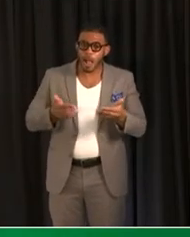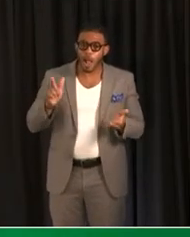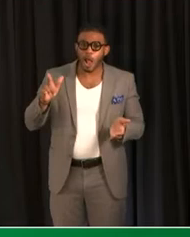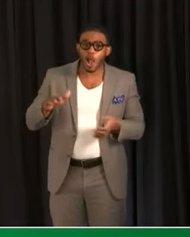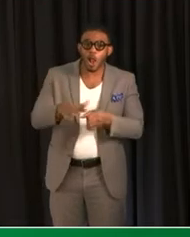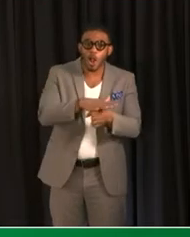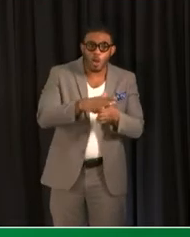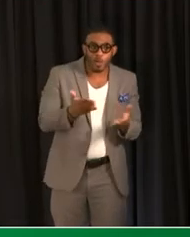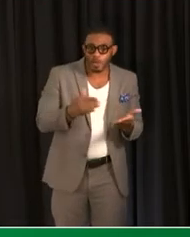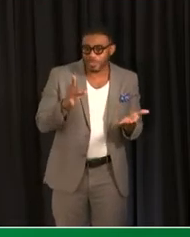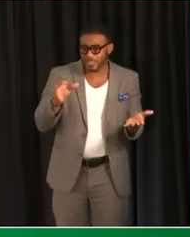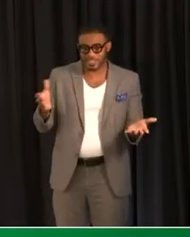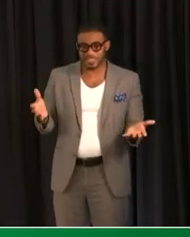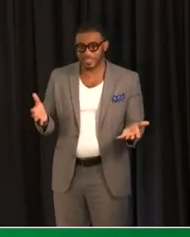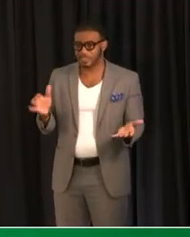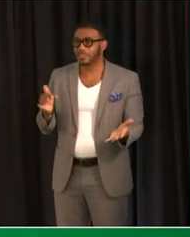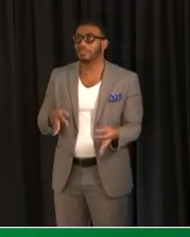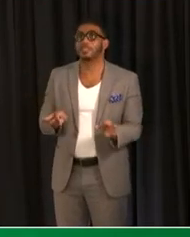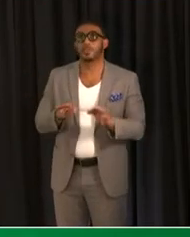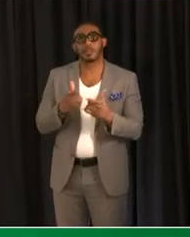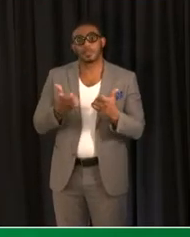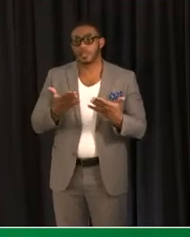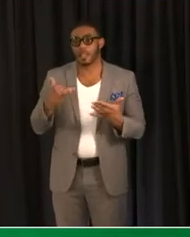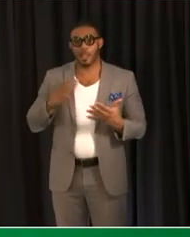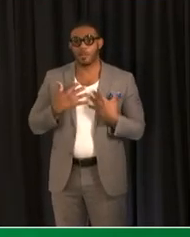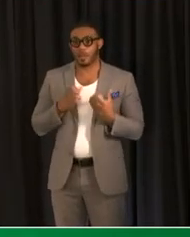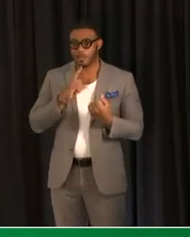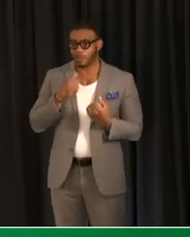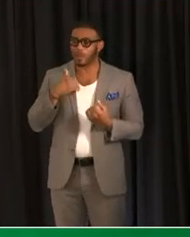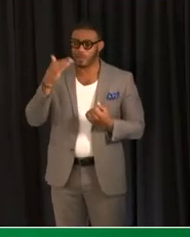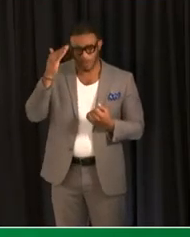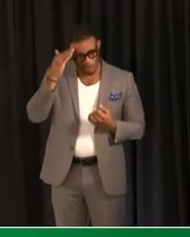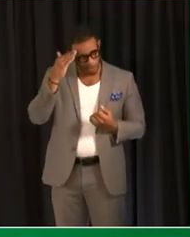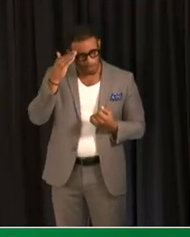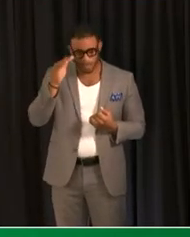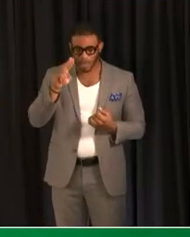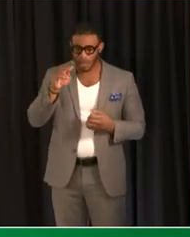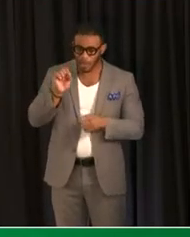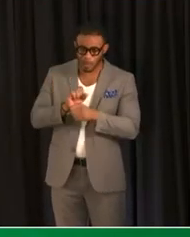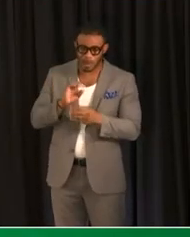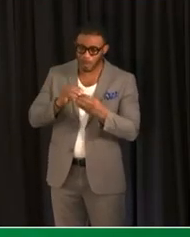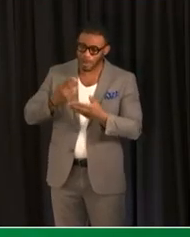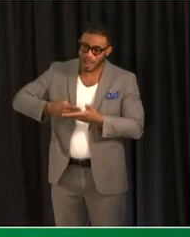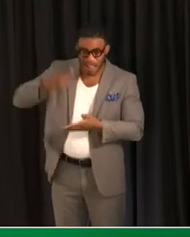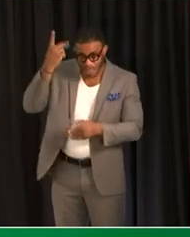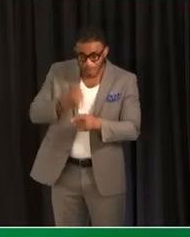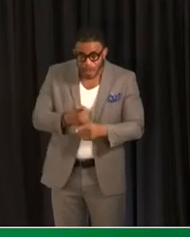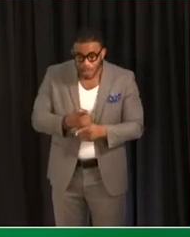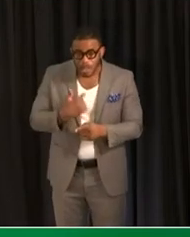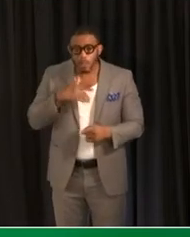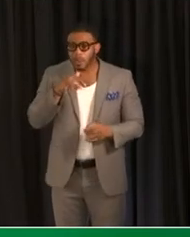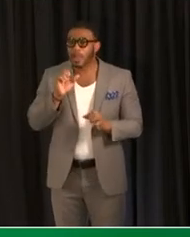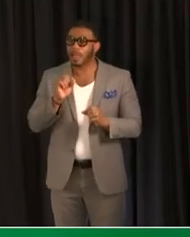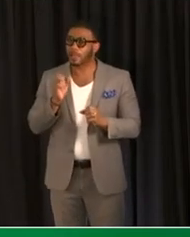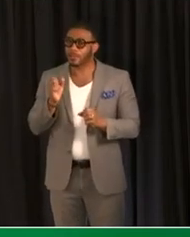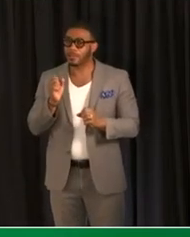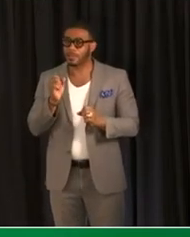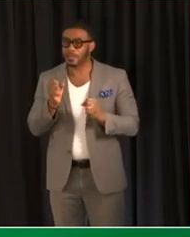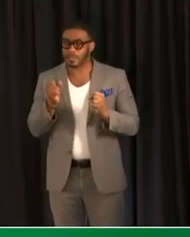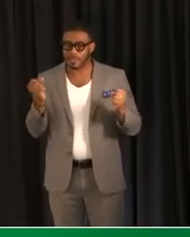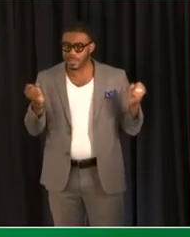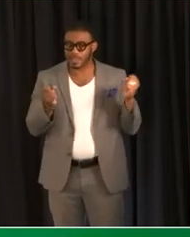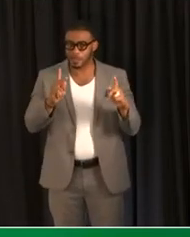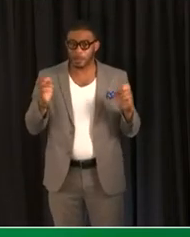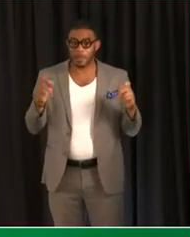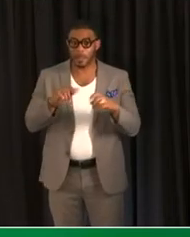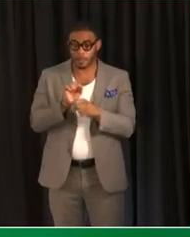are hiring local here in D.C. And one of the biggest things about our recovery is we know the unemployment numbers are high, right? And so we're going to have to get